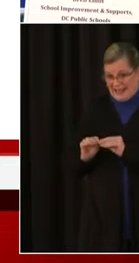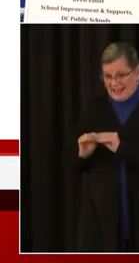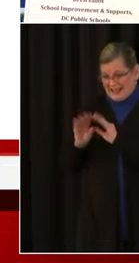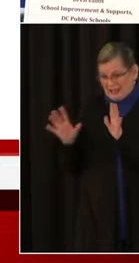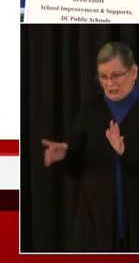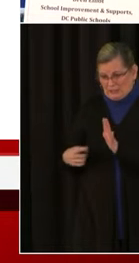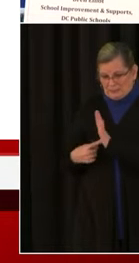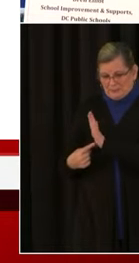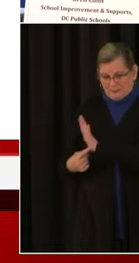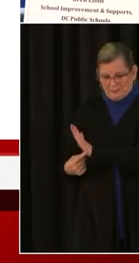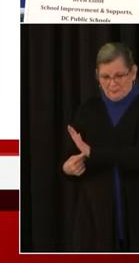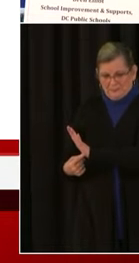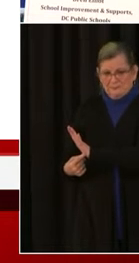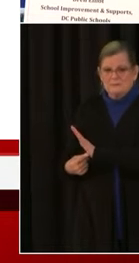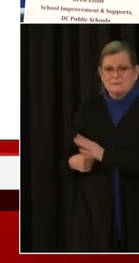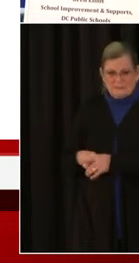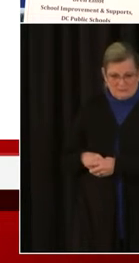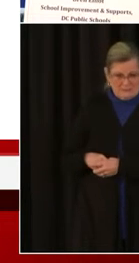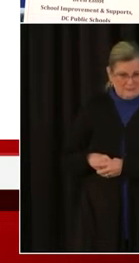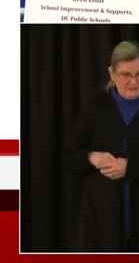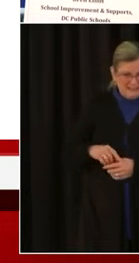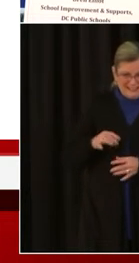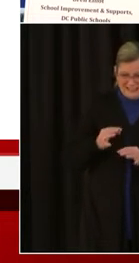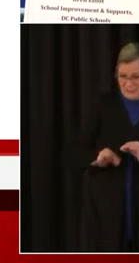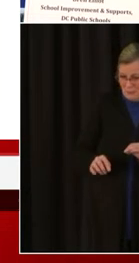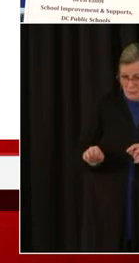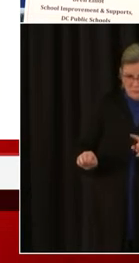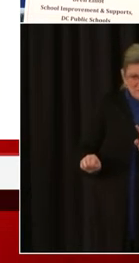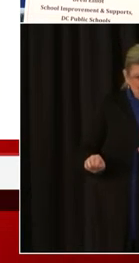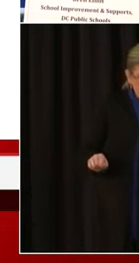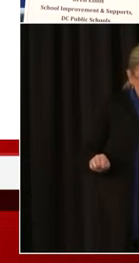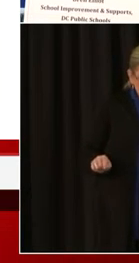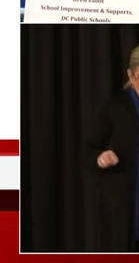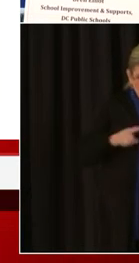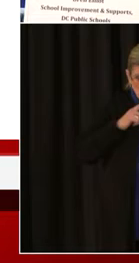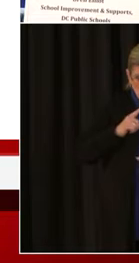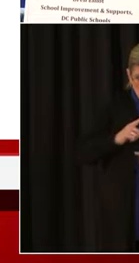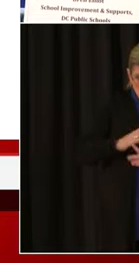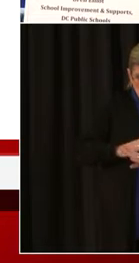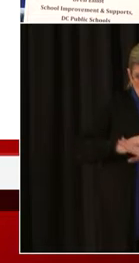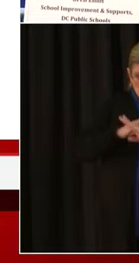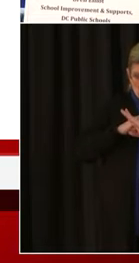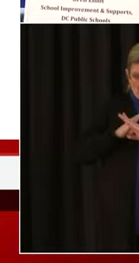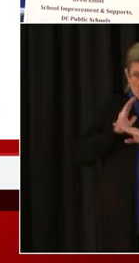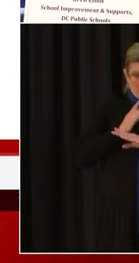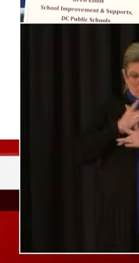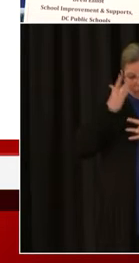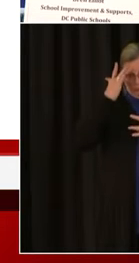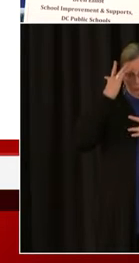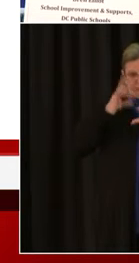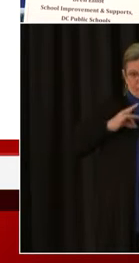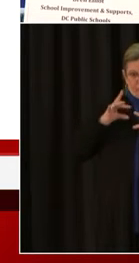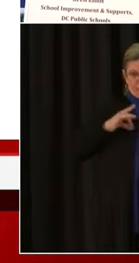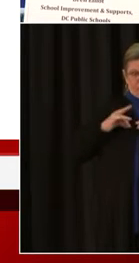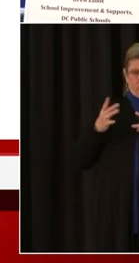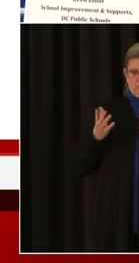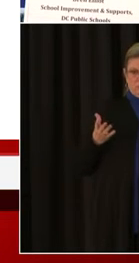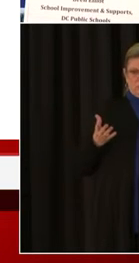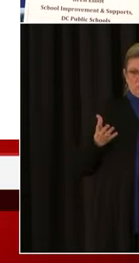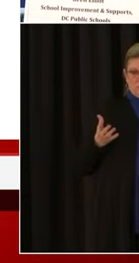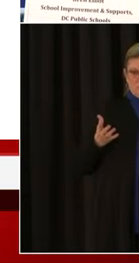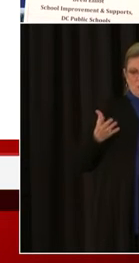is so critical, that those preventable diseases that we already know about, and there is